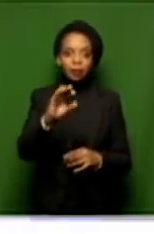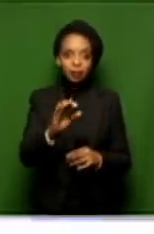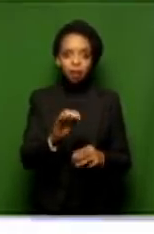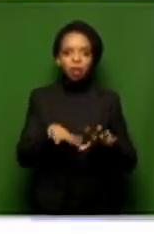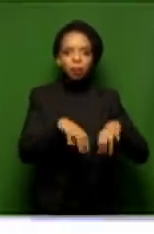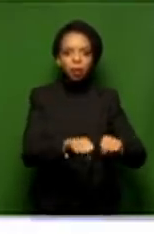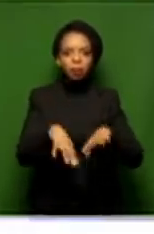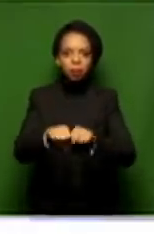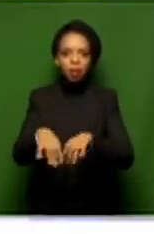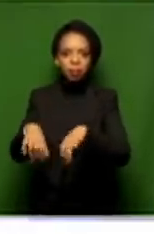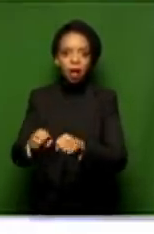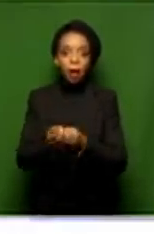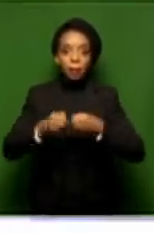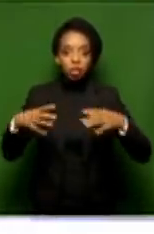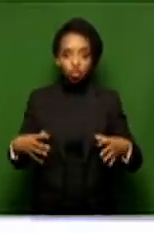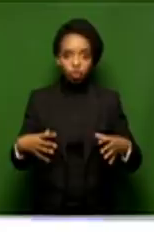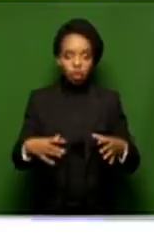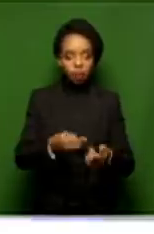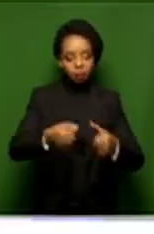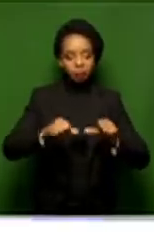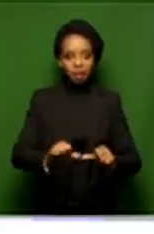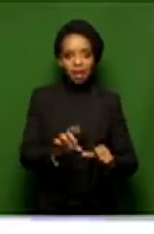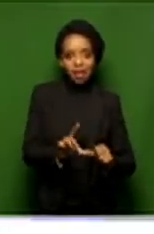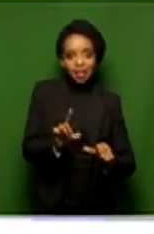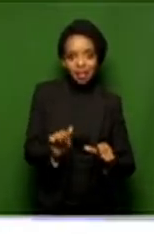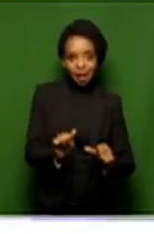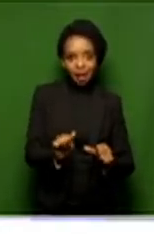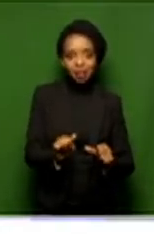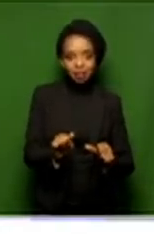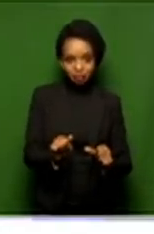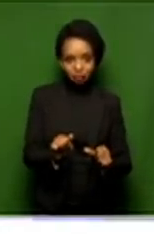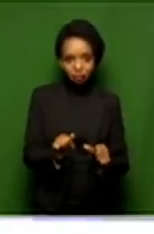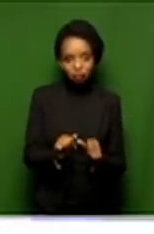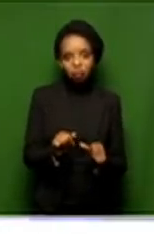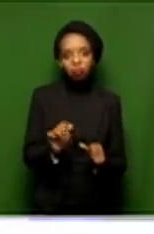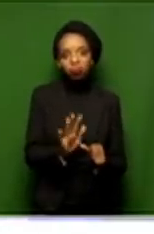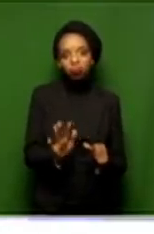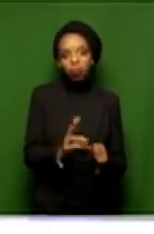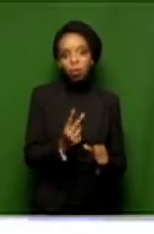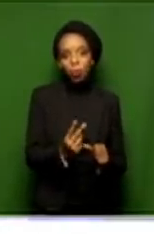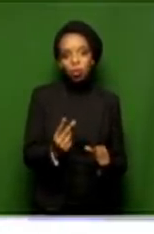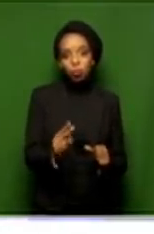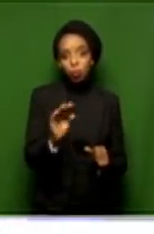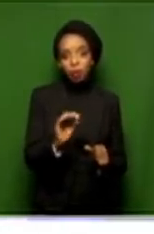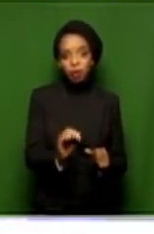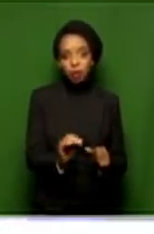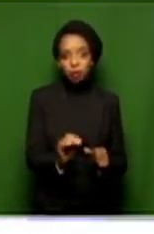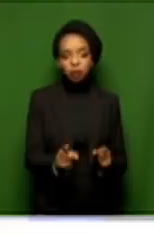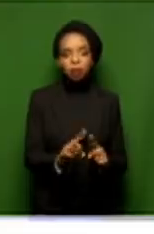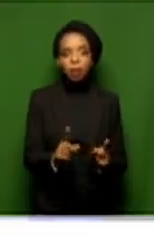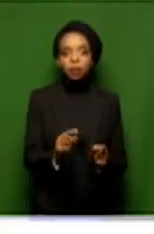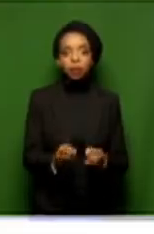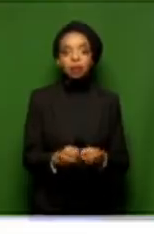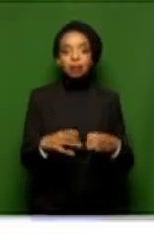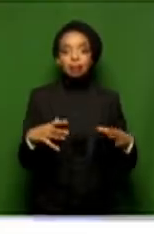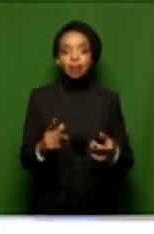majority, followed by the DA, which will, I think, end up at about 22%. No change much